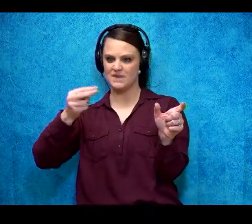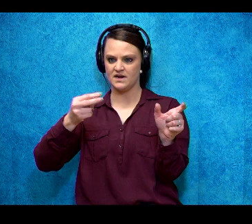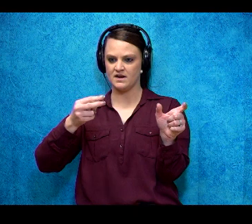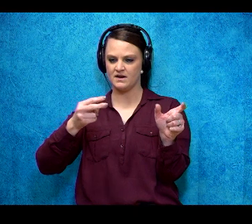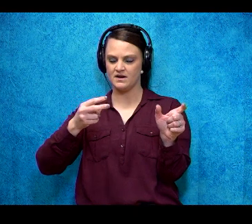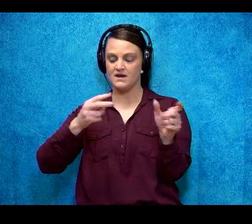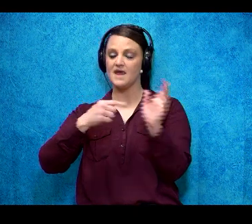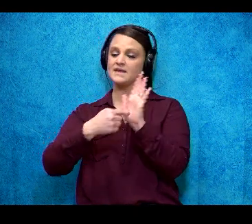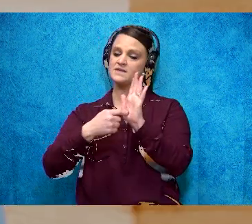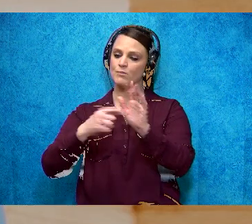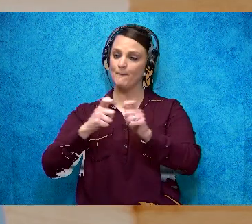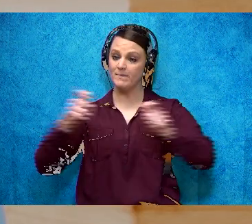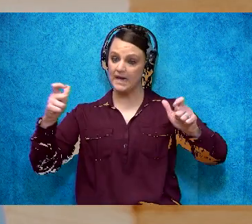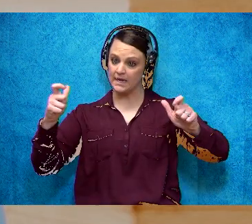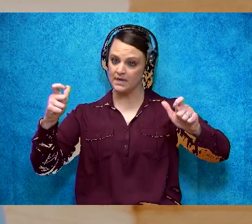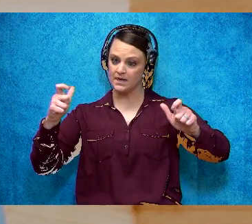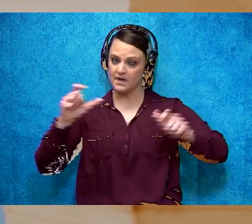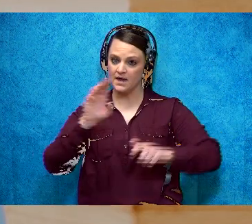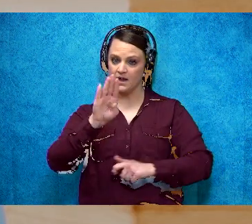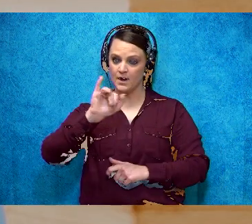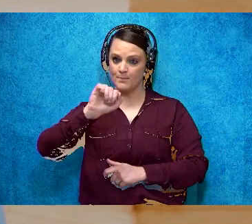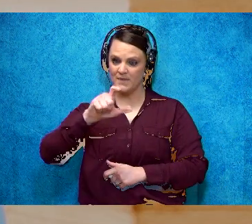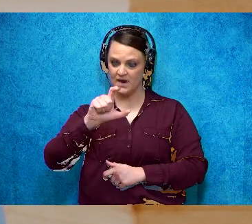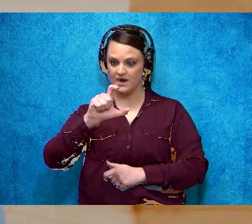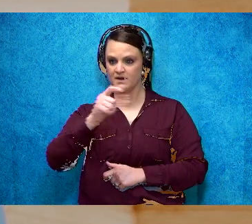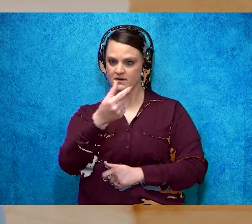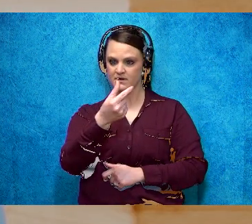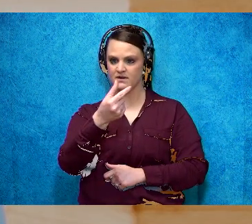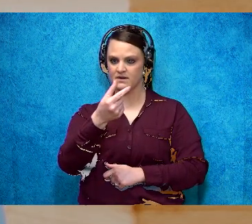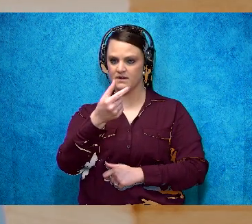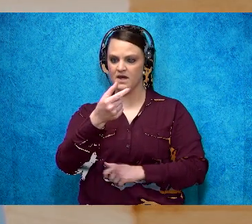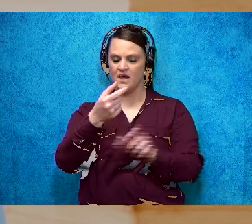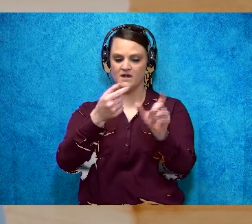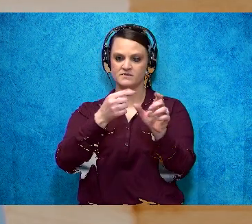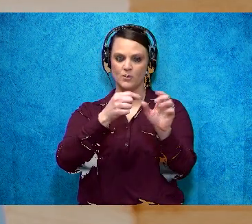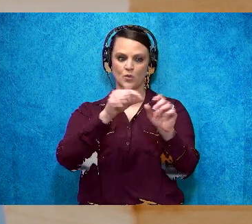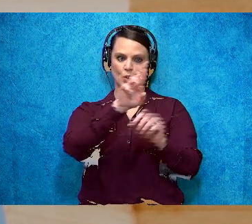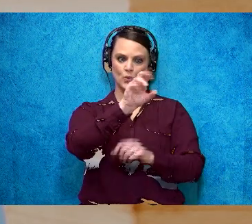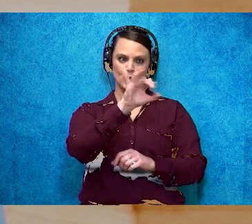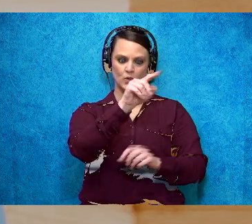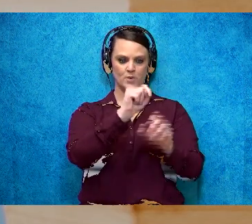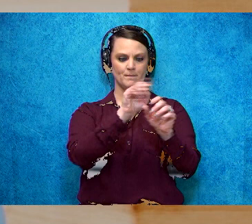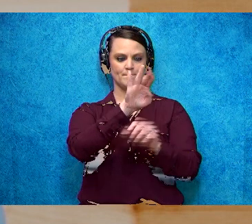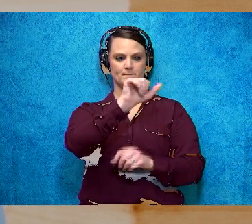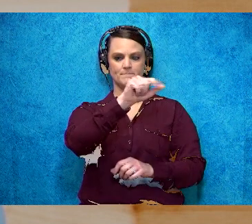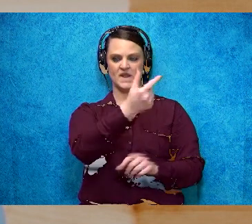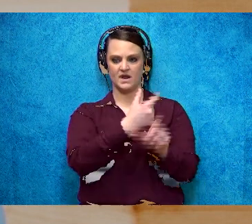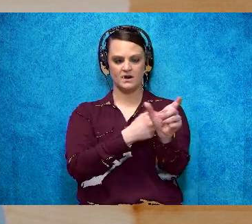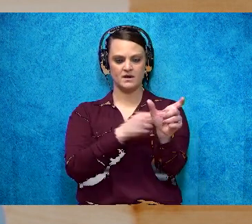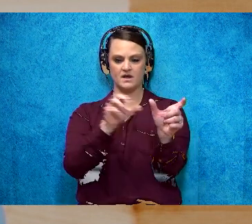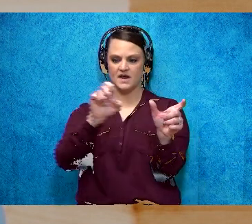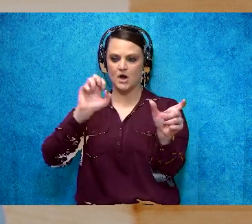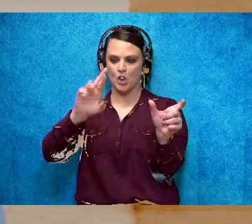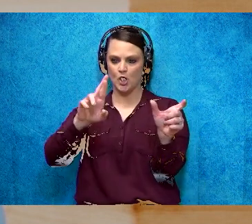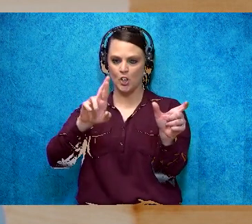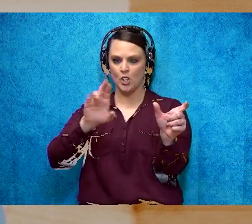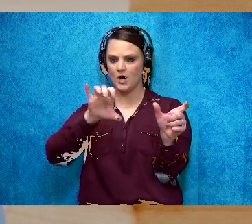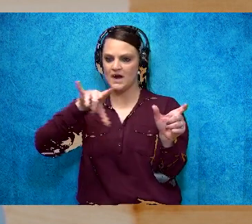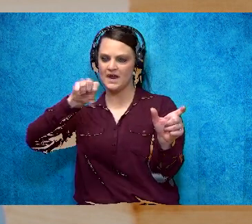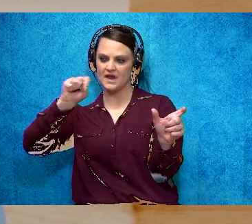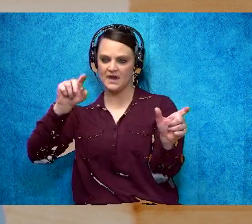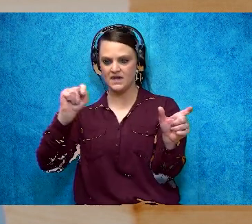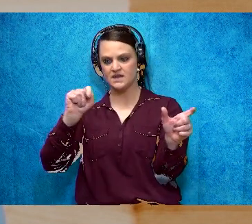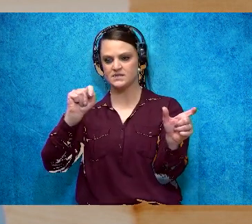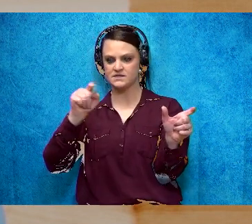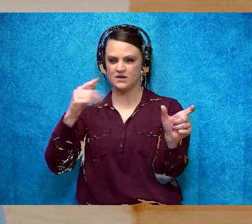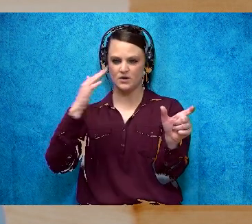about big. Then you have bigger, means it's a little bigger. And then you have biggest. You're the biggest kid in the classroom, or you're the biggest kid